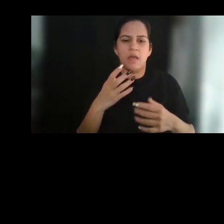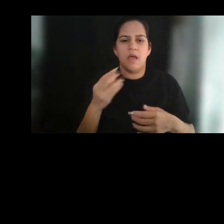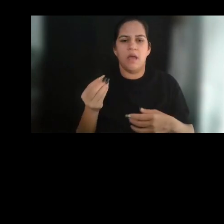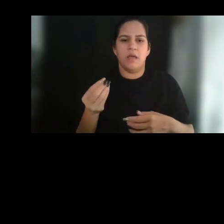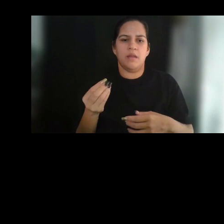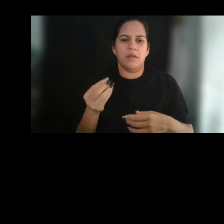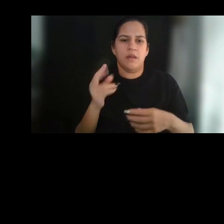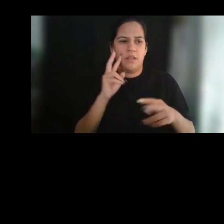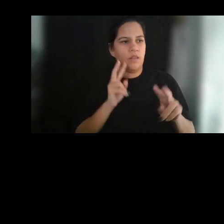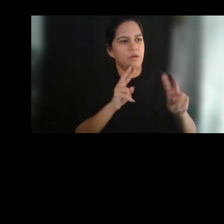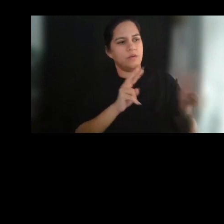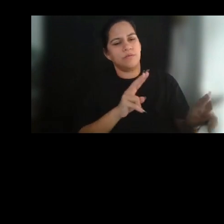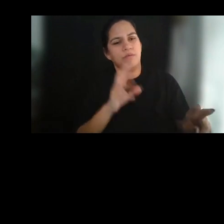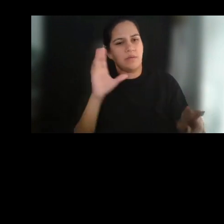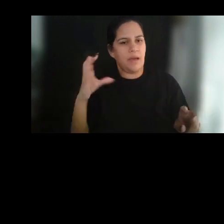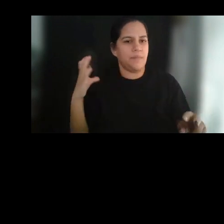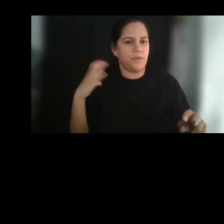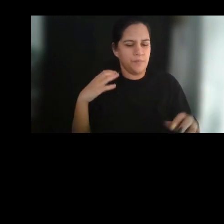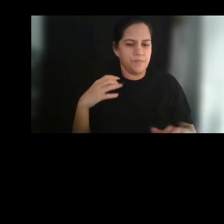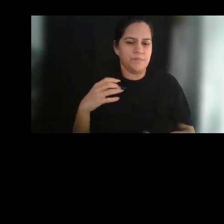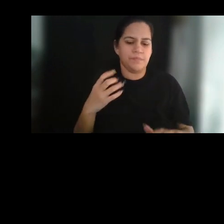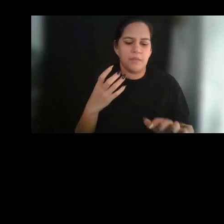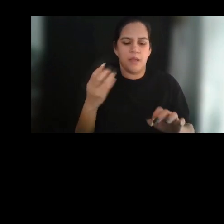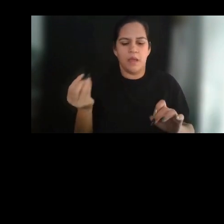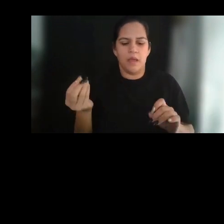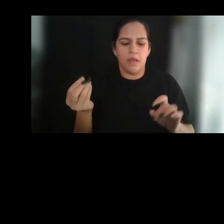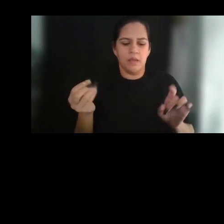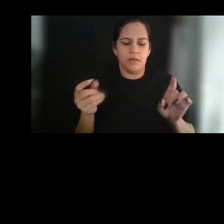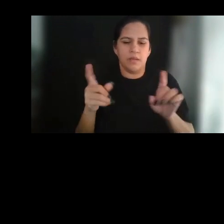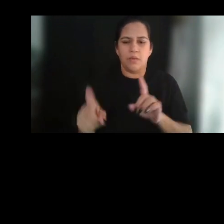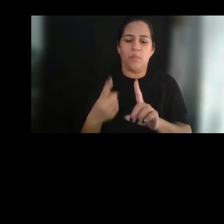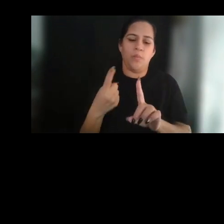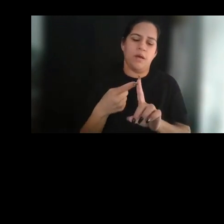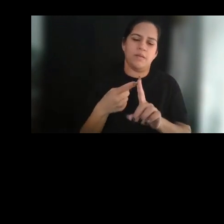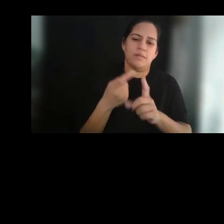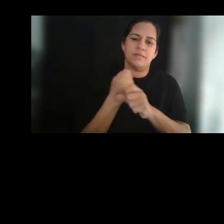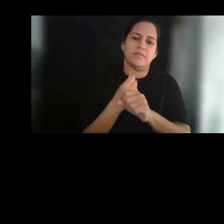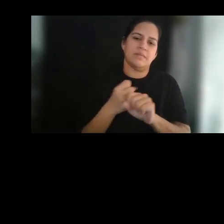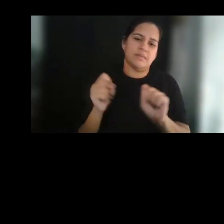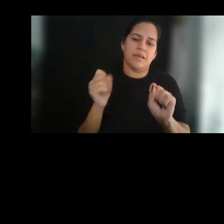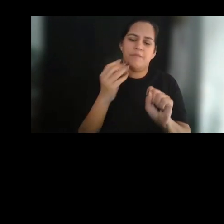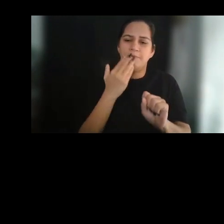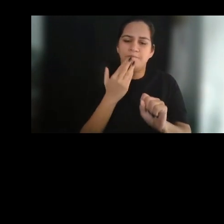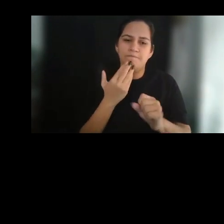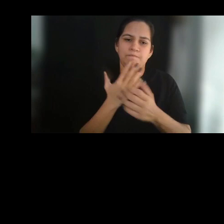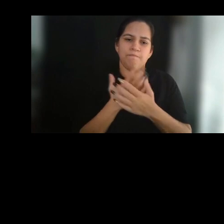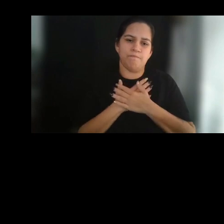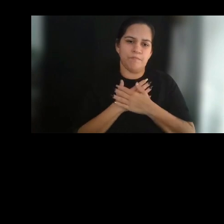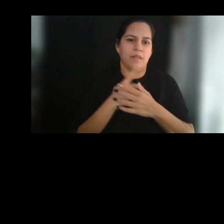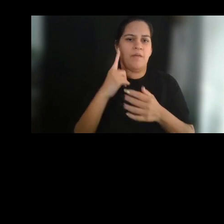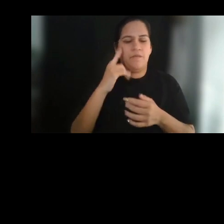capital as the one saving grace, forgetting that